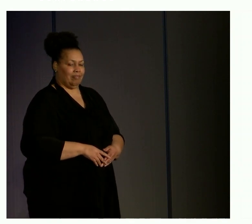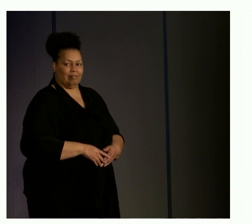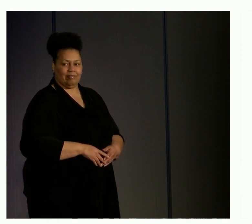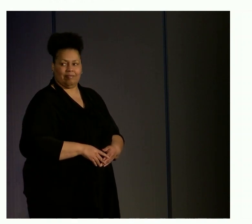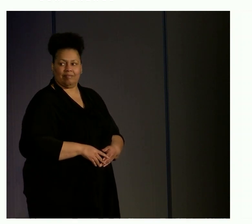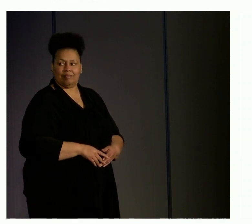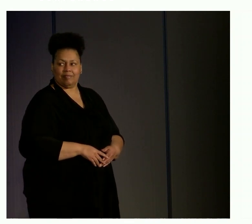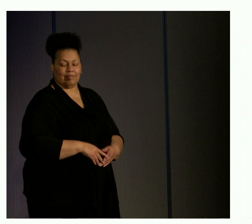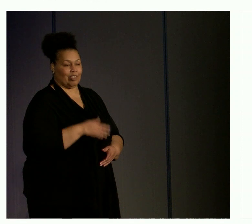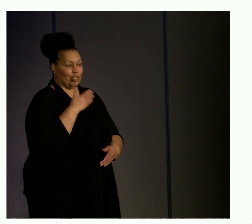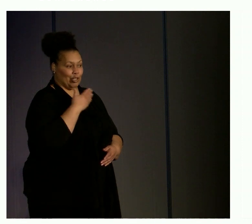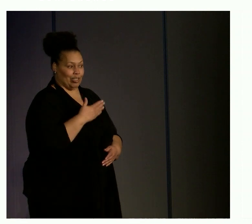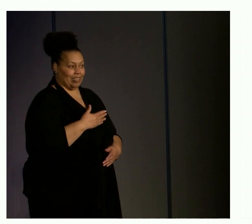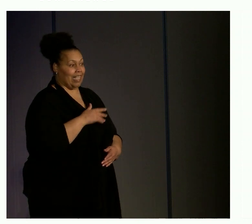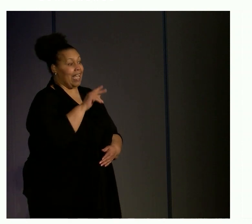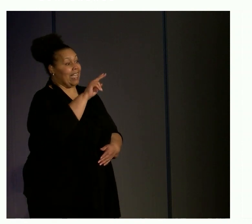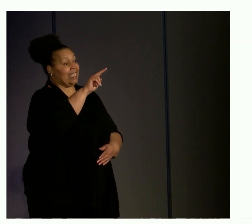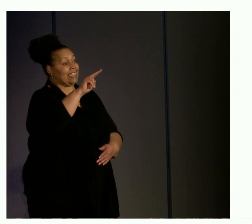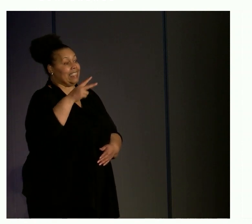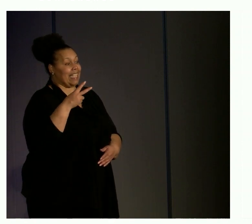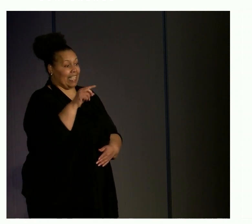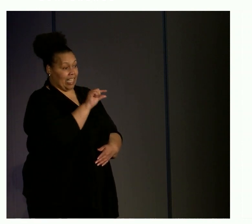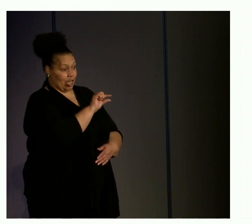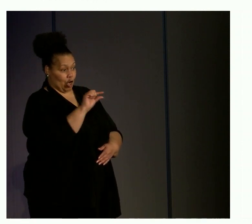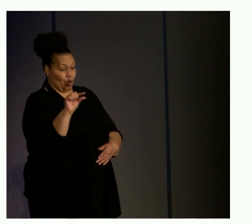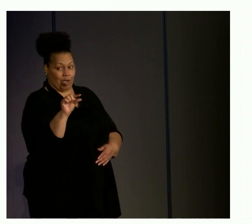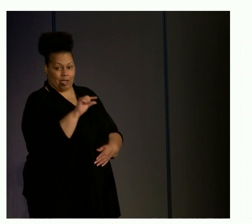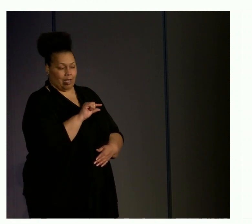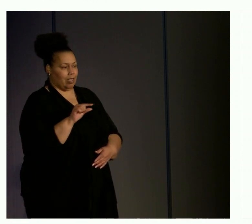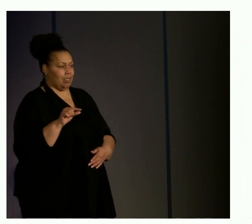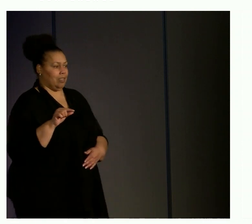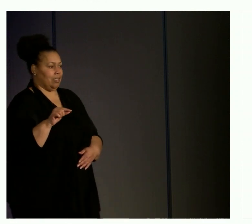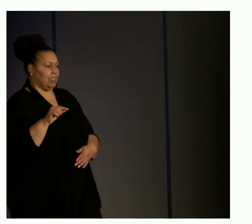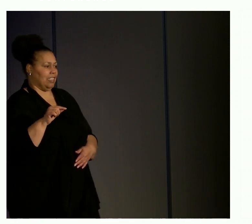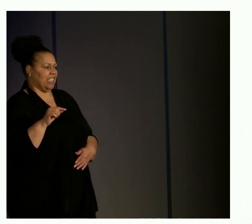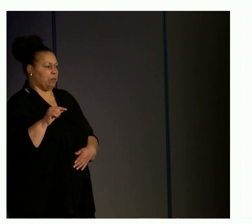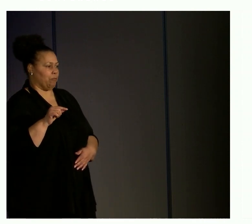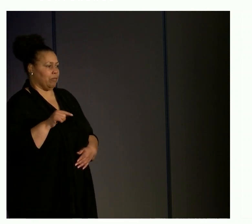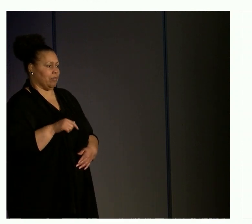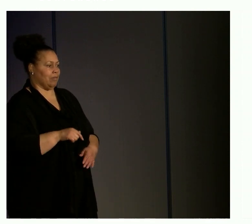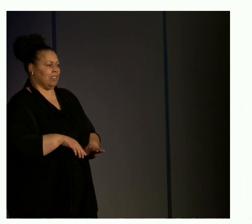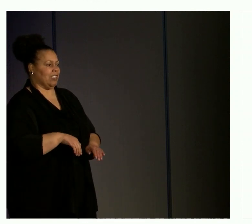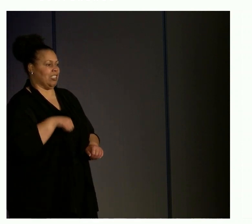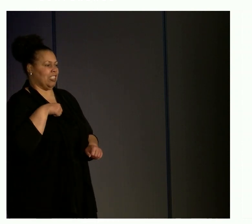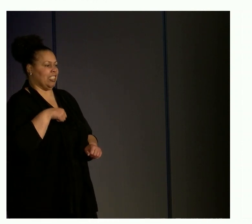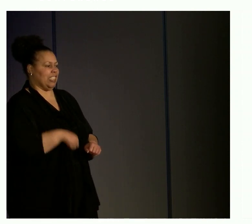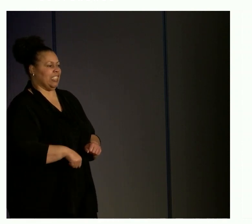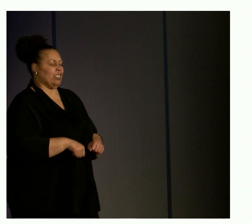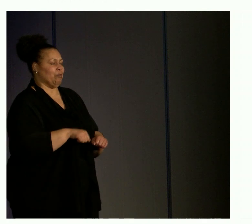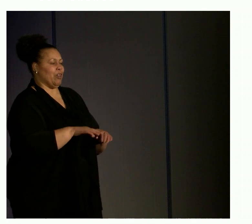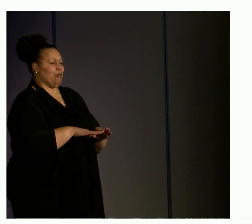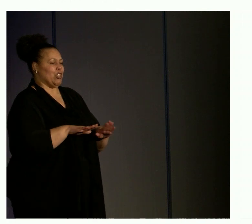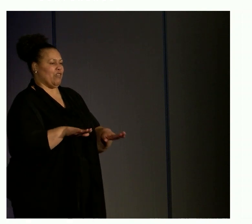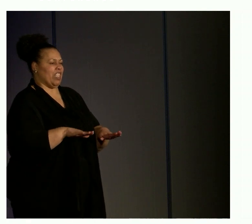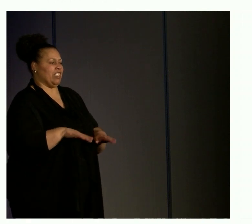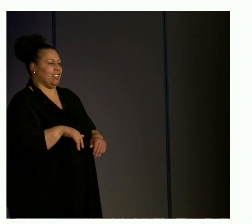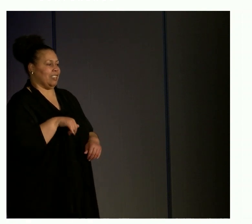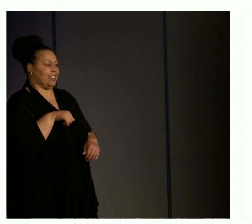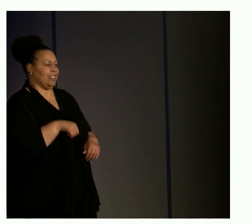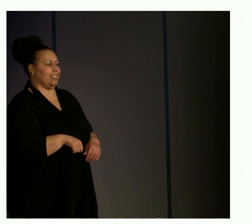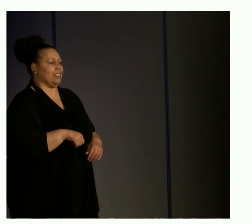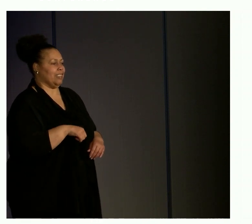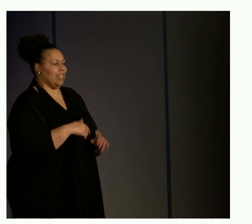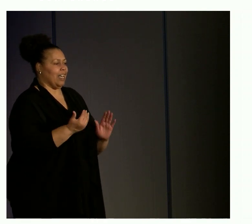Okay, good. Second one, the horizontal, with your foot. I don't hear that.